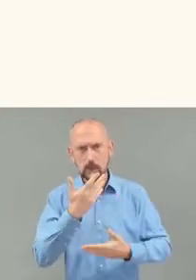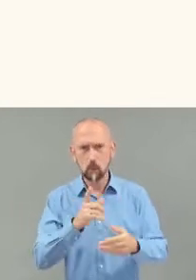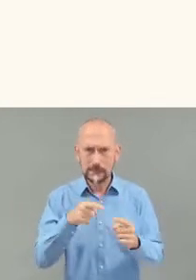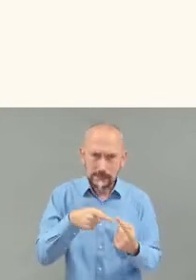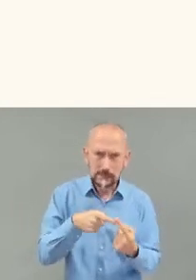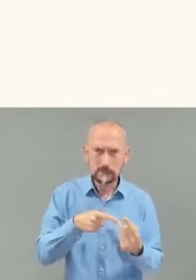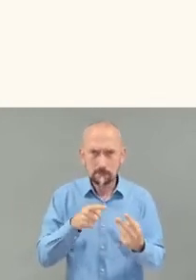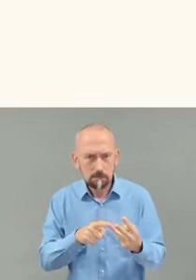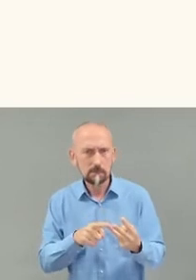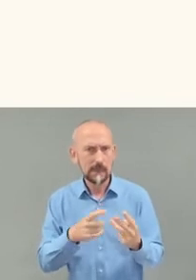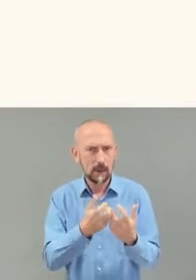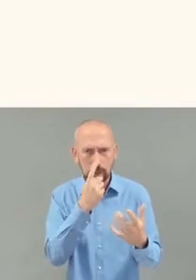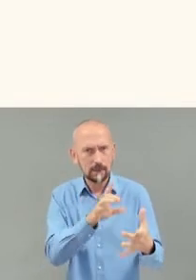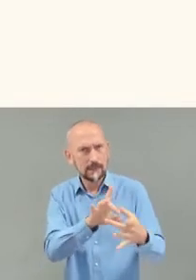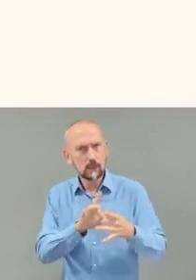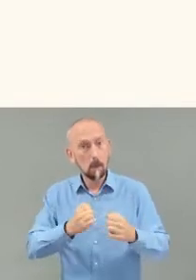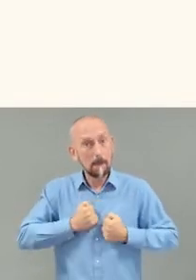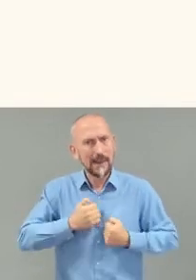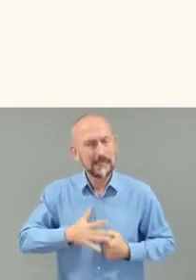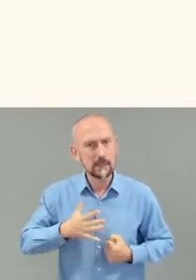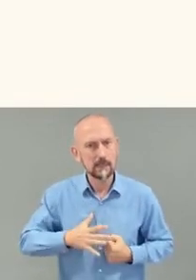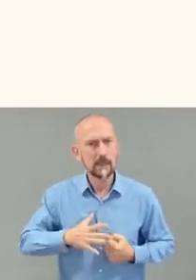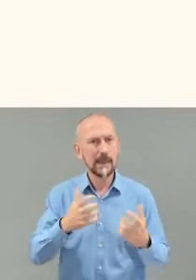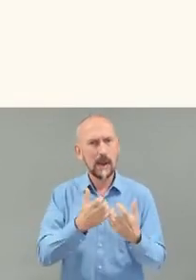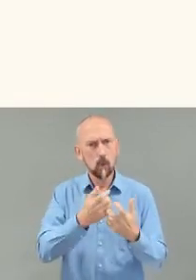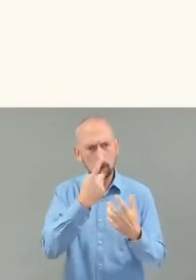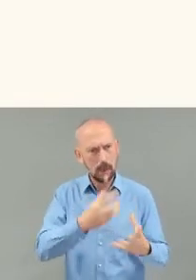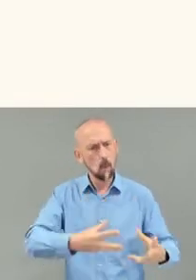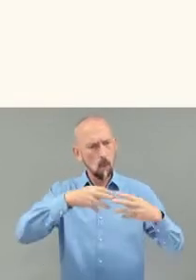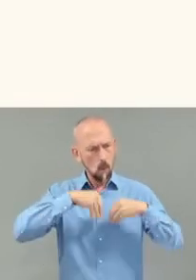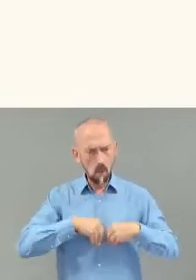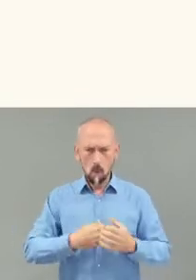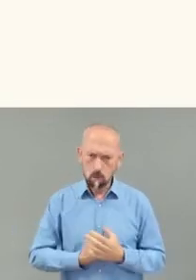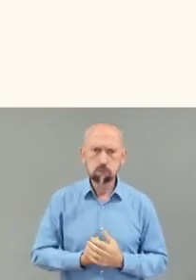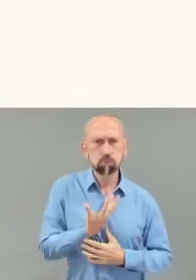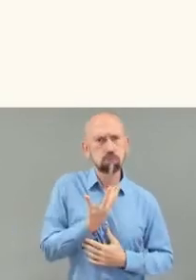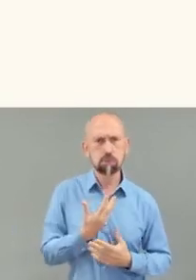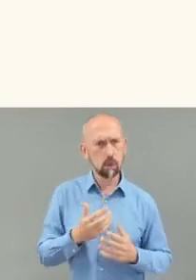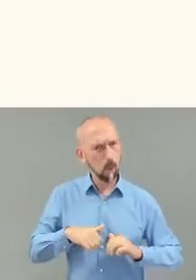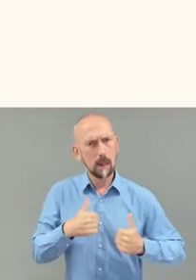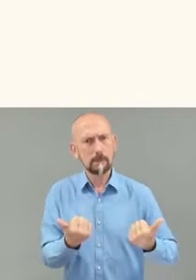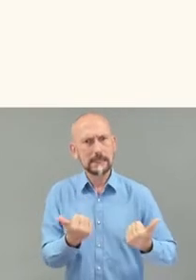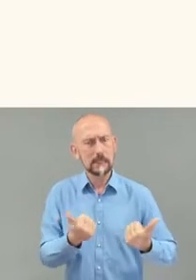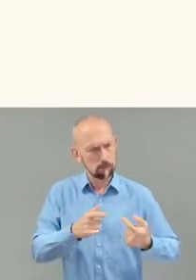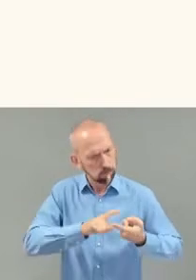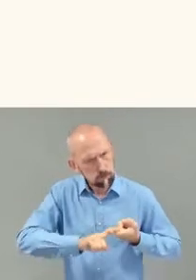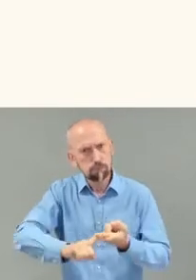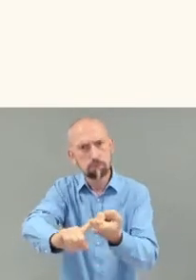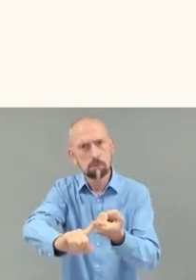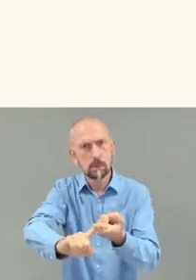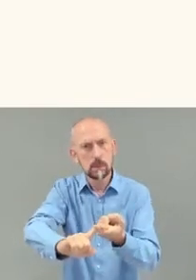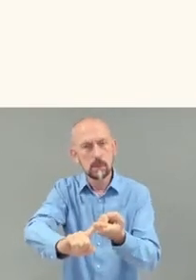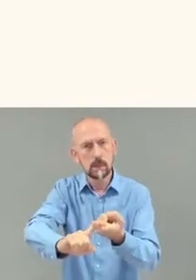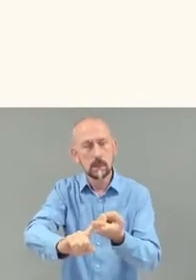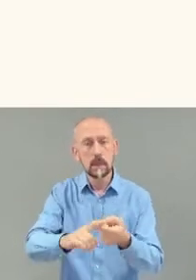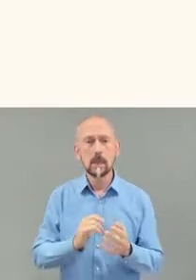needs and drive towards recovery and sustainable well-being. The professional in question would be prepared for each catch-up session